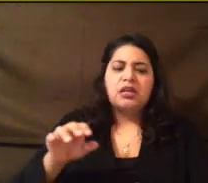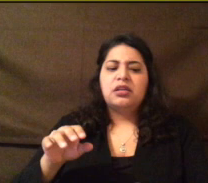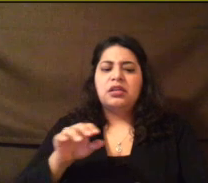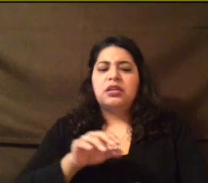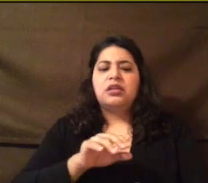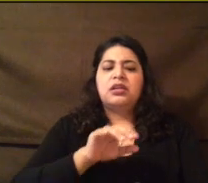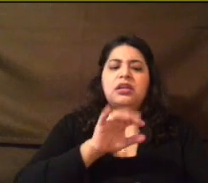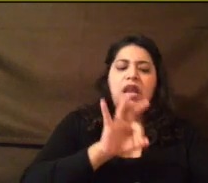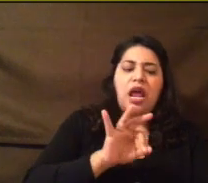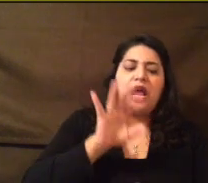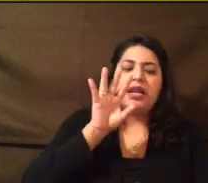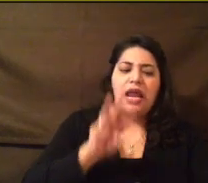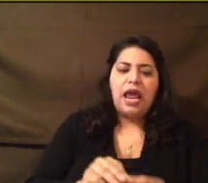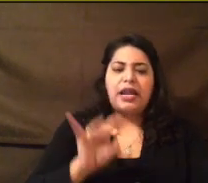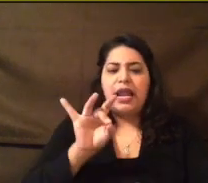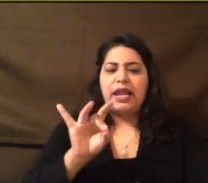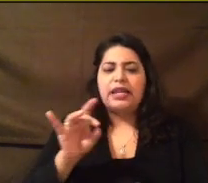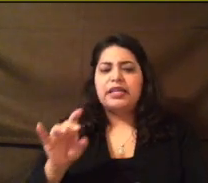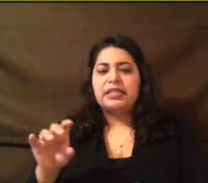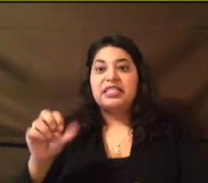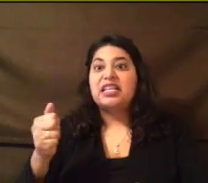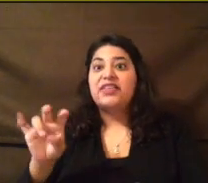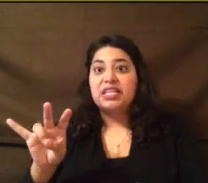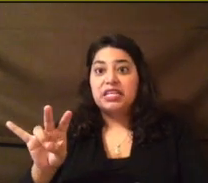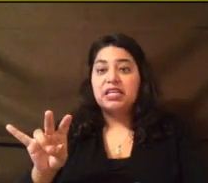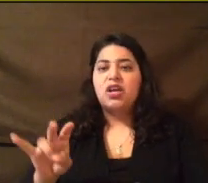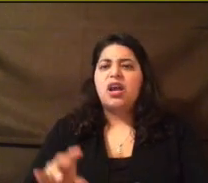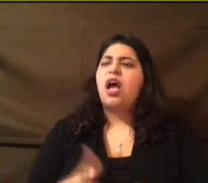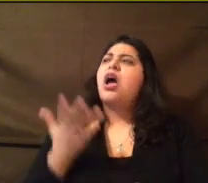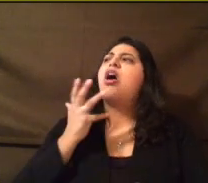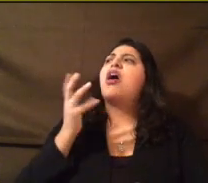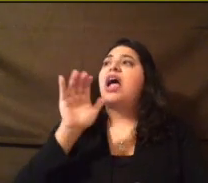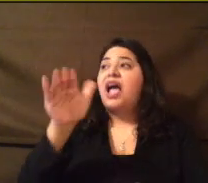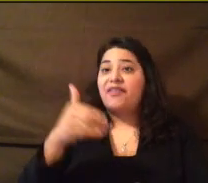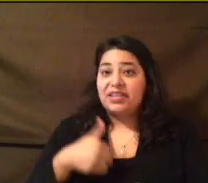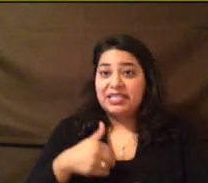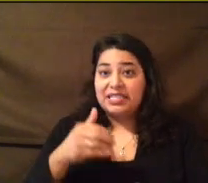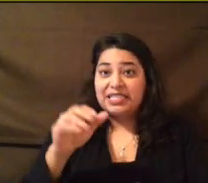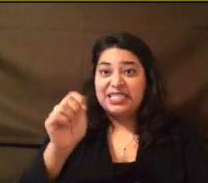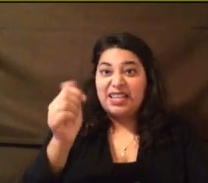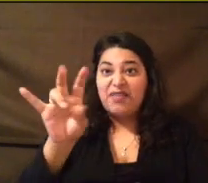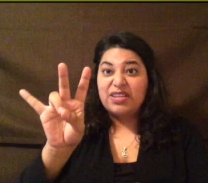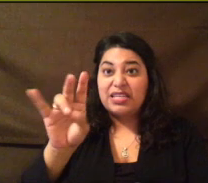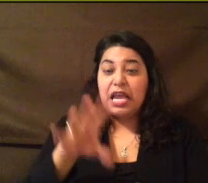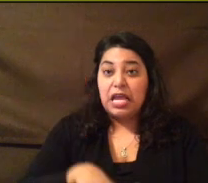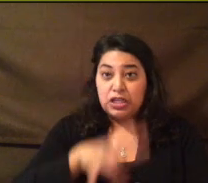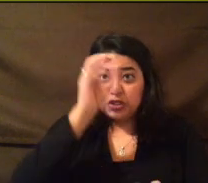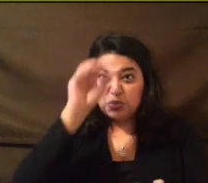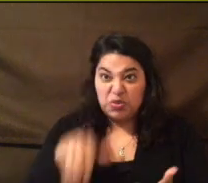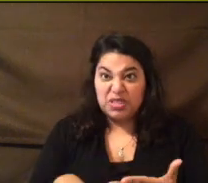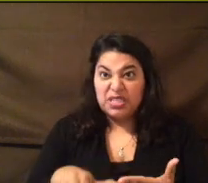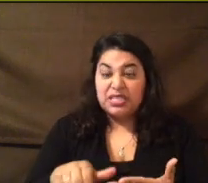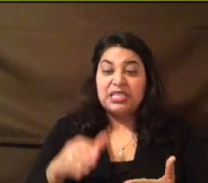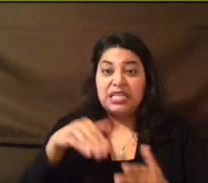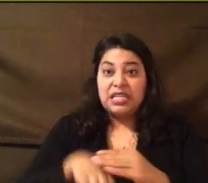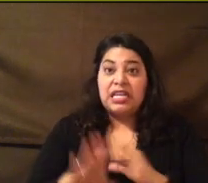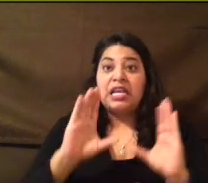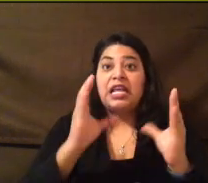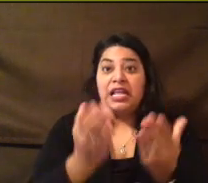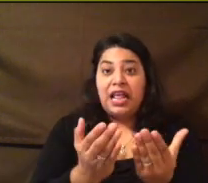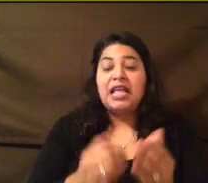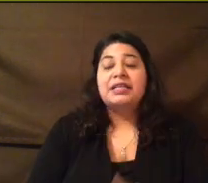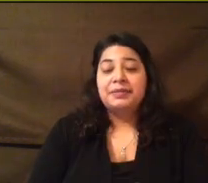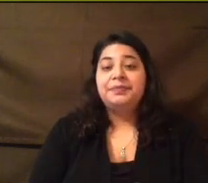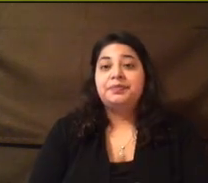is 9, and then 9 and 8 is 17. So I would say, oh, there's 17 kids